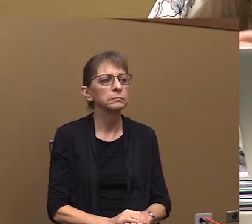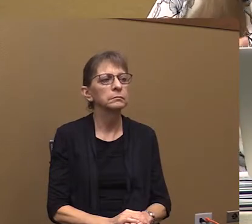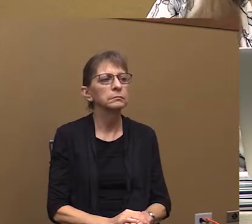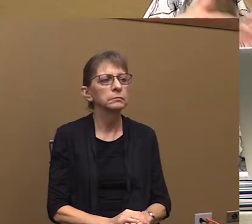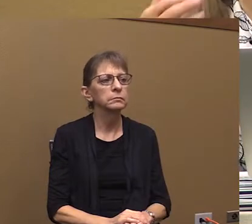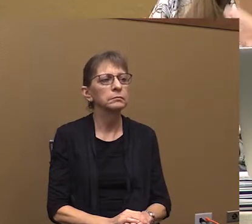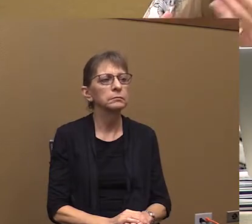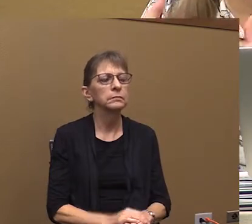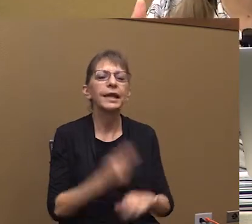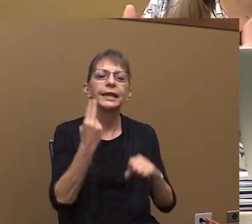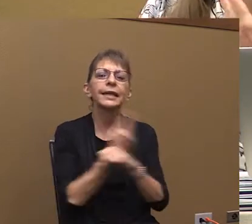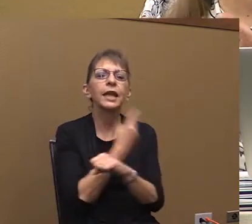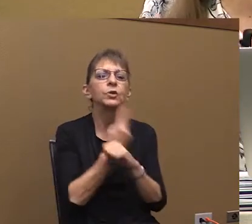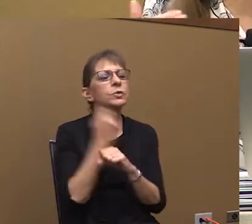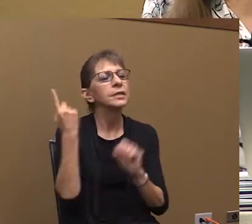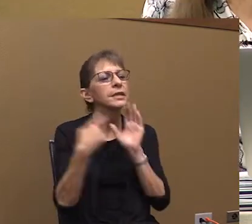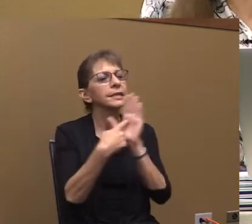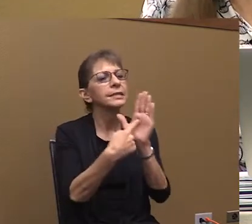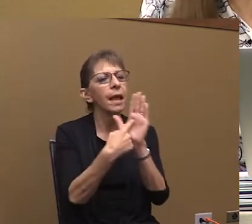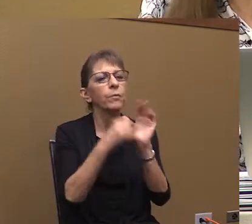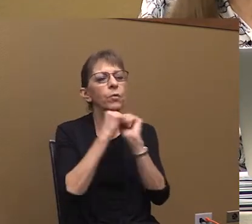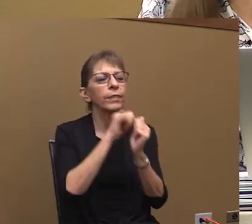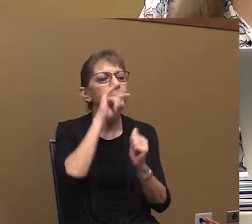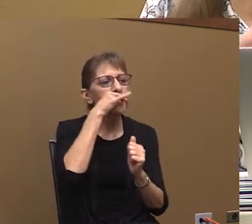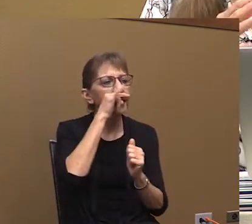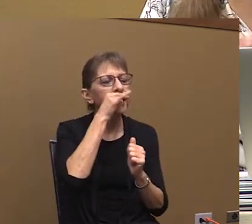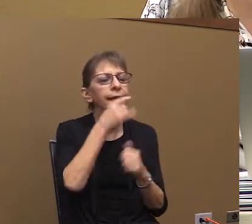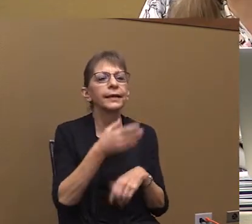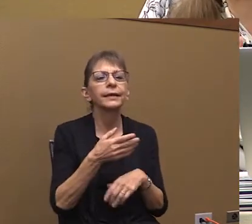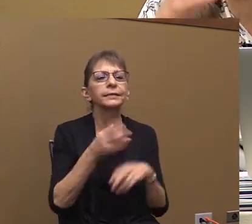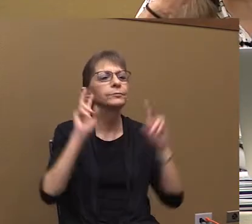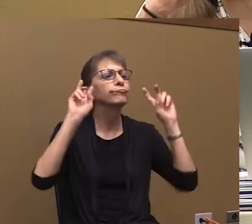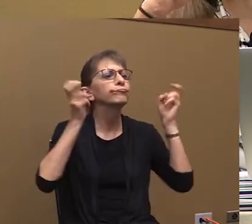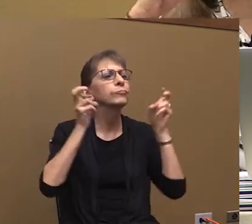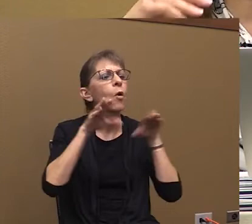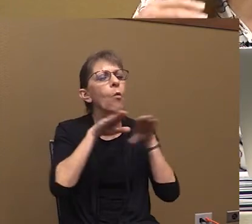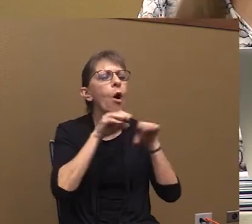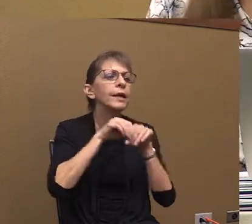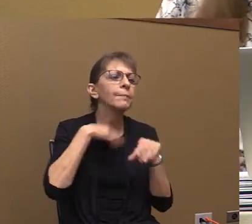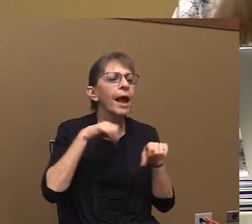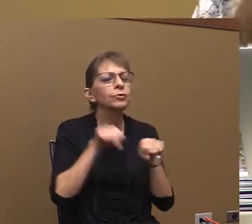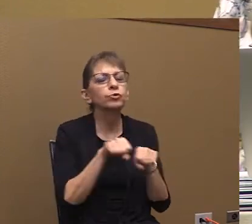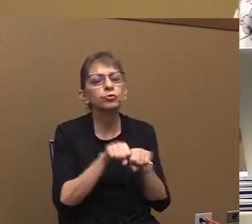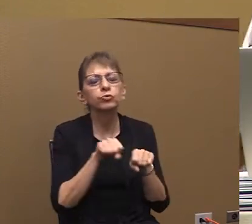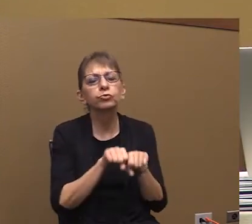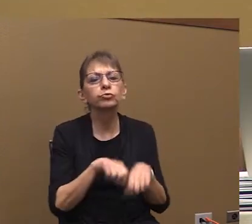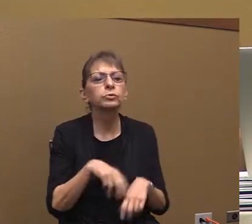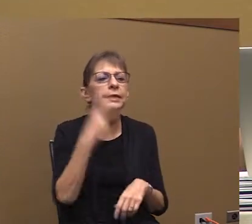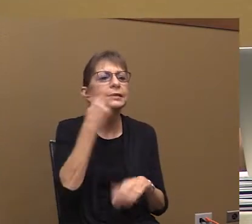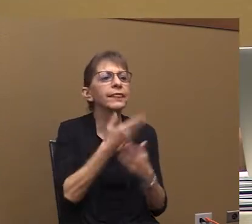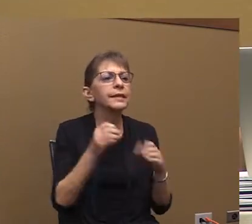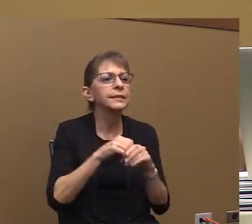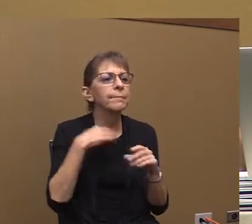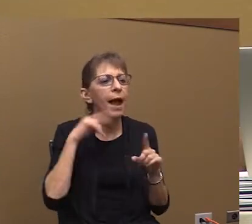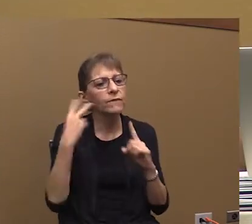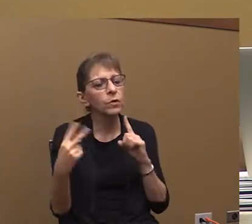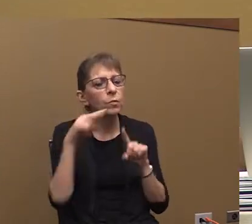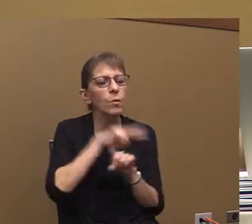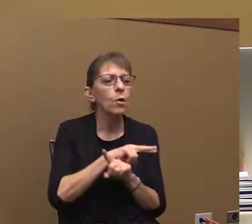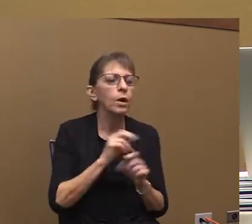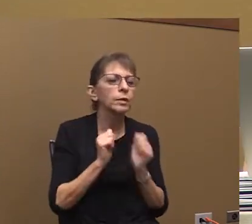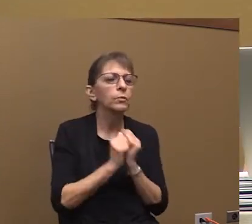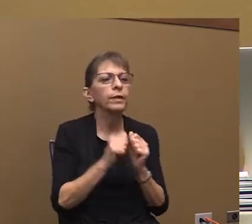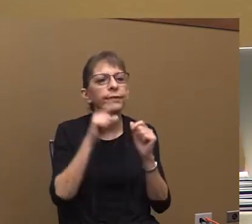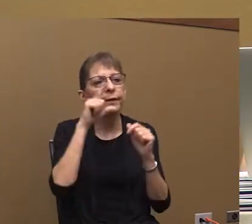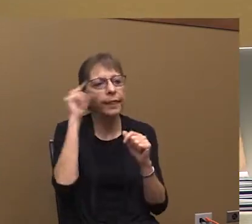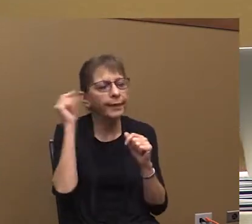So you can kind of do this example with kids like this, or you could do something like, you know,